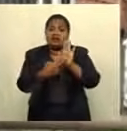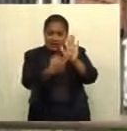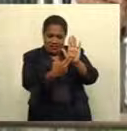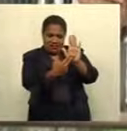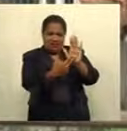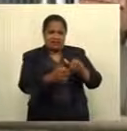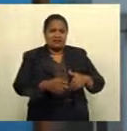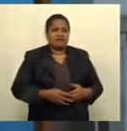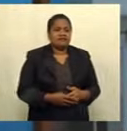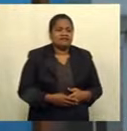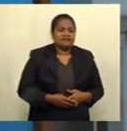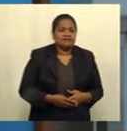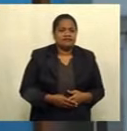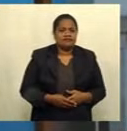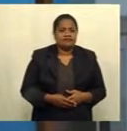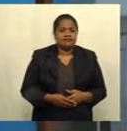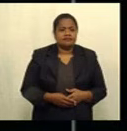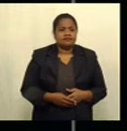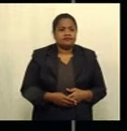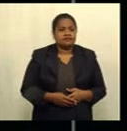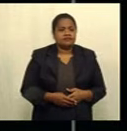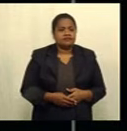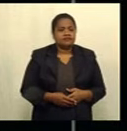Tramline containment area.